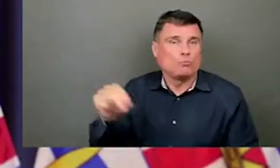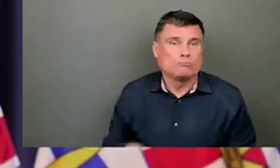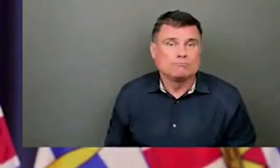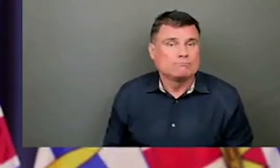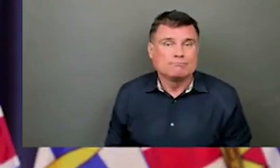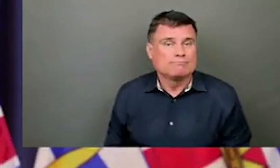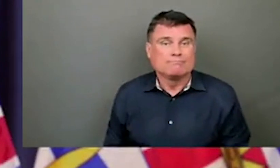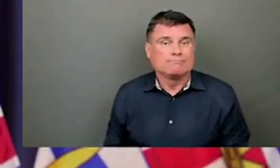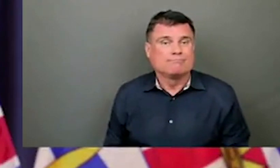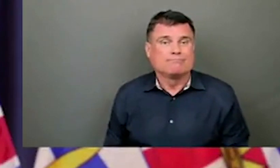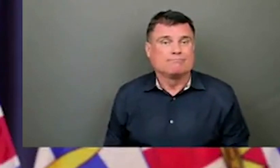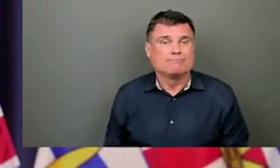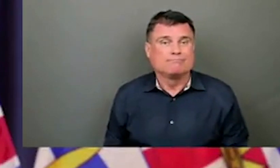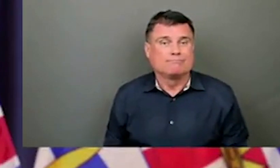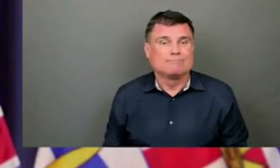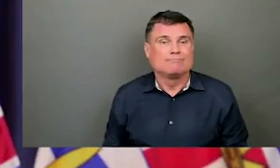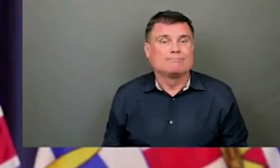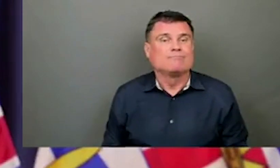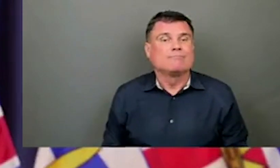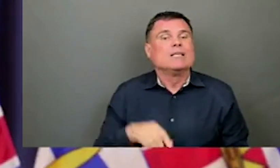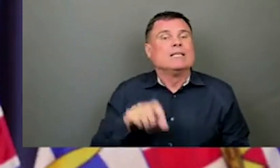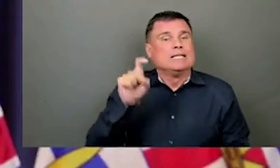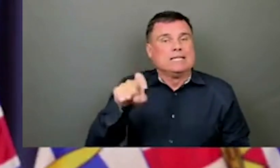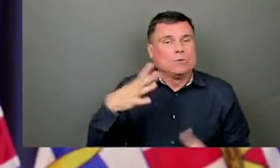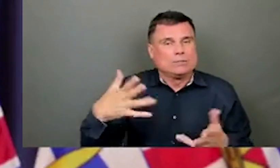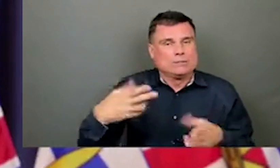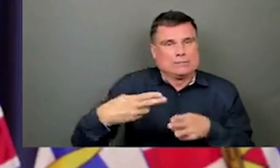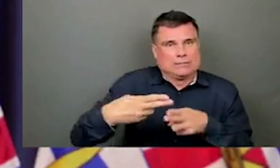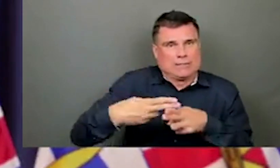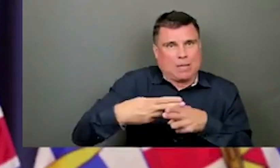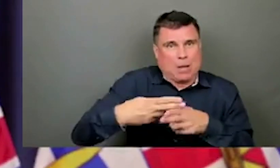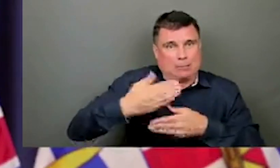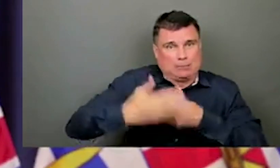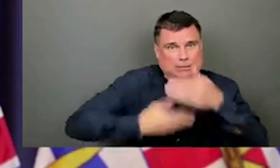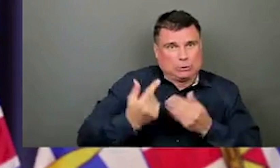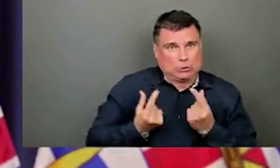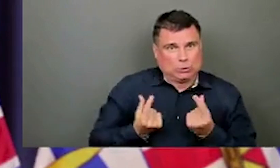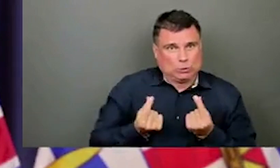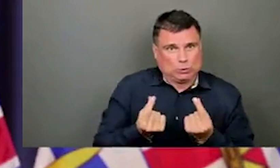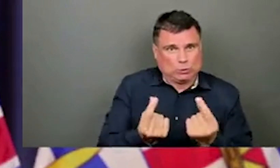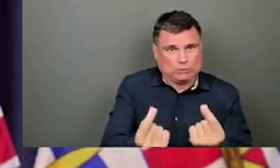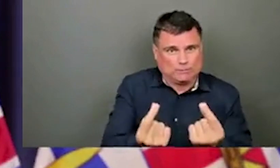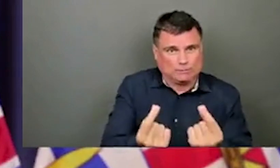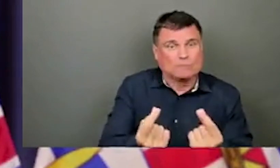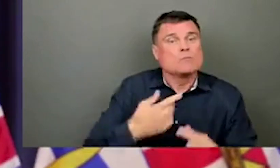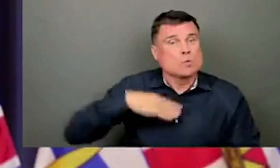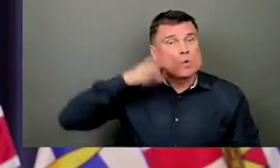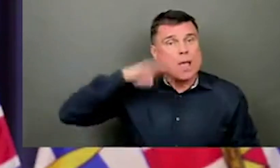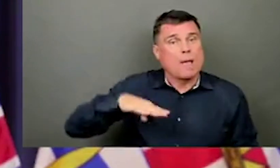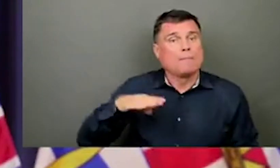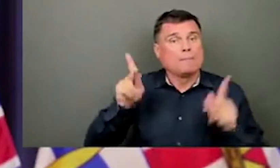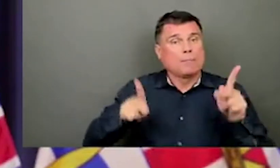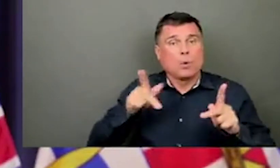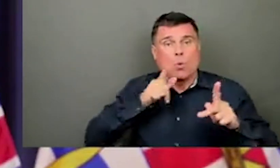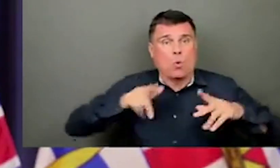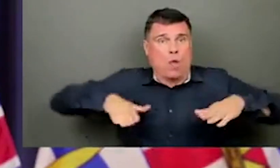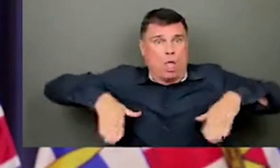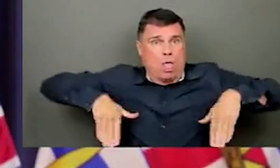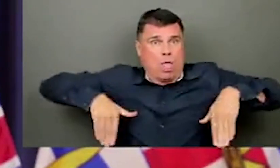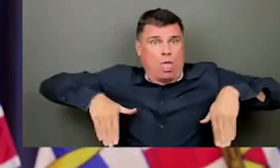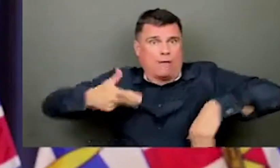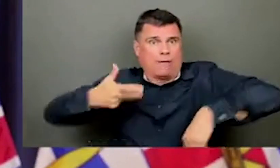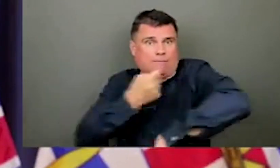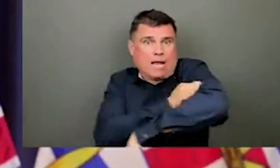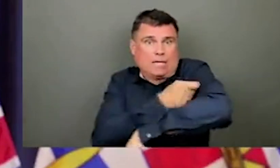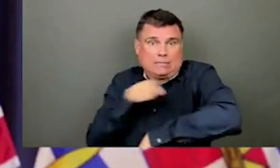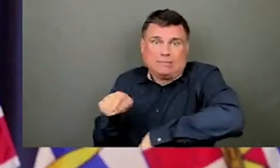a risky period where we know that people who are unvaccinated are at greater risk of both contracting and spreading this virus. So if